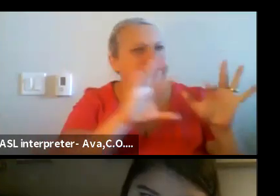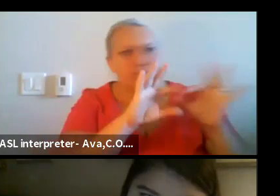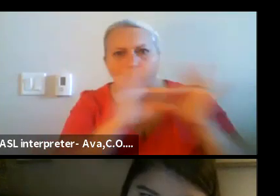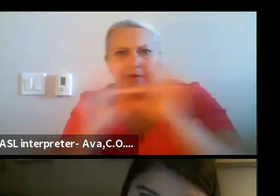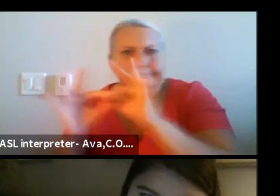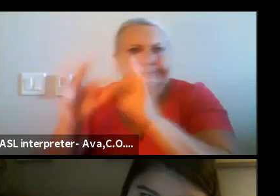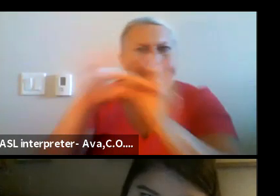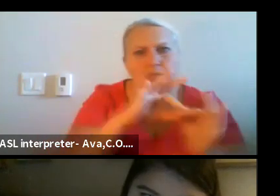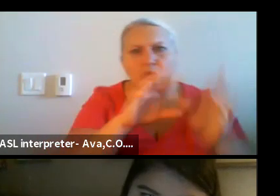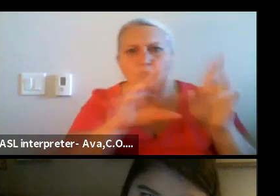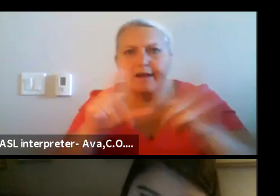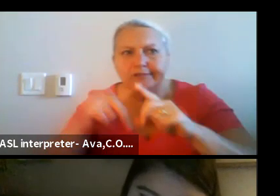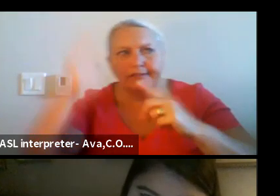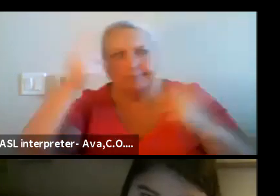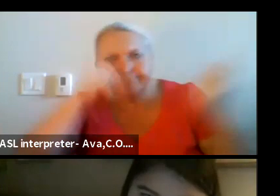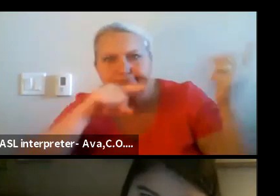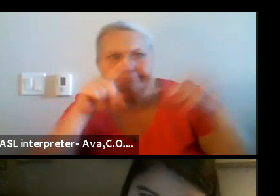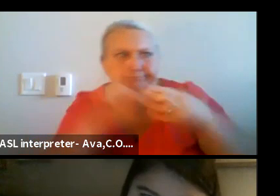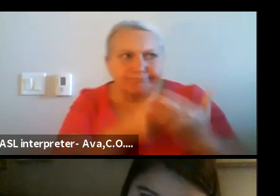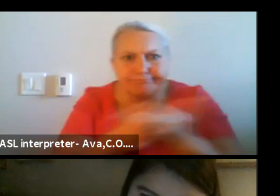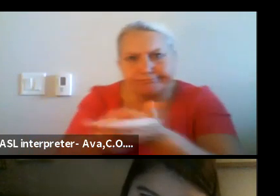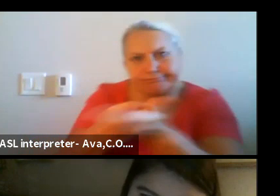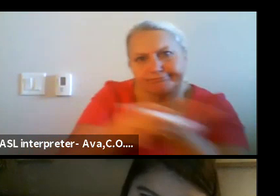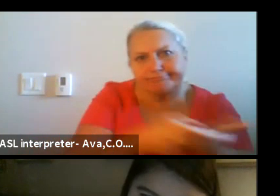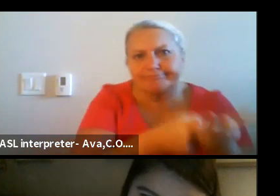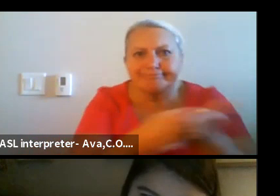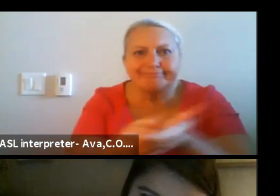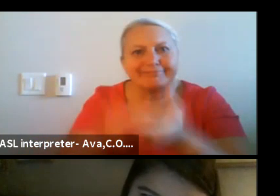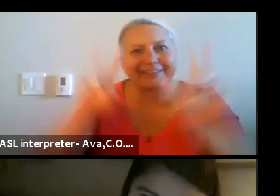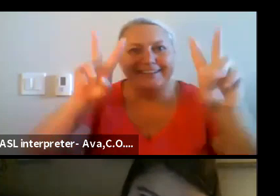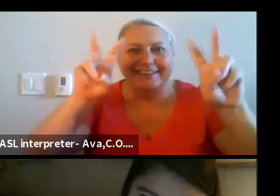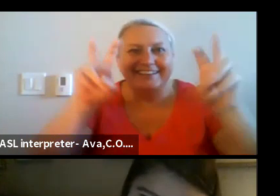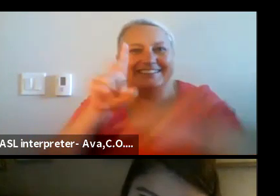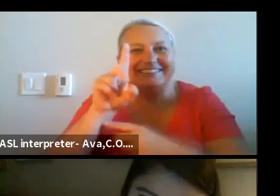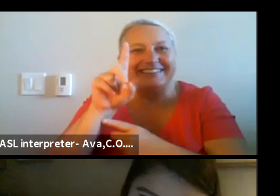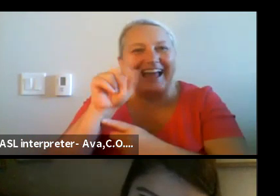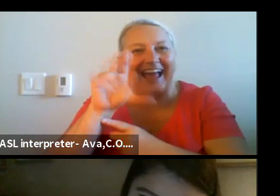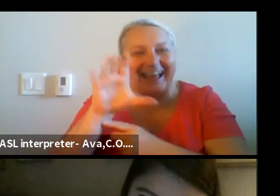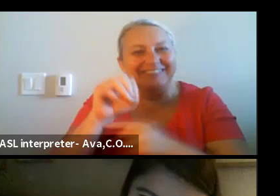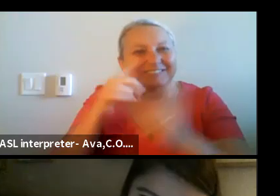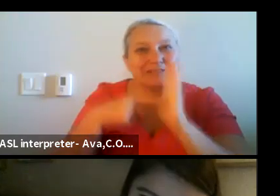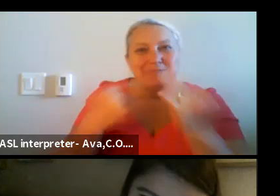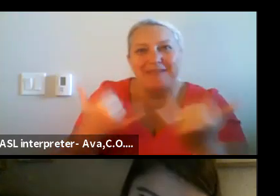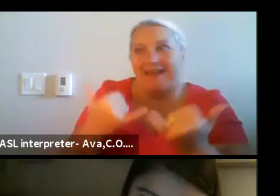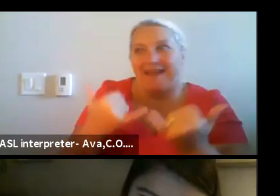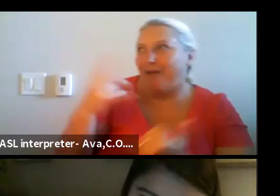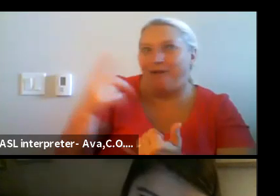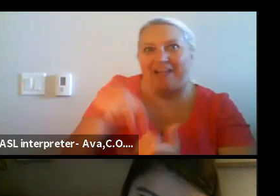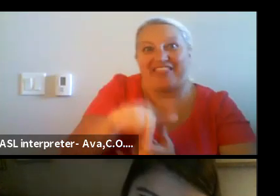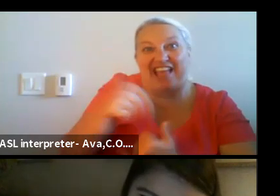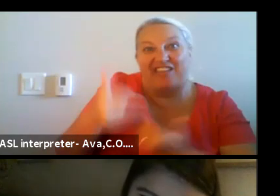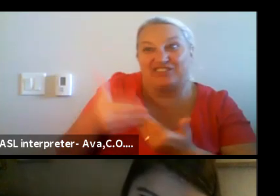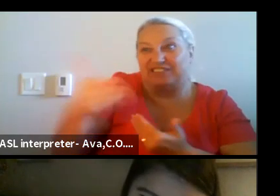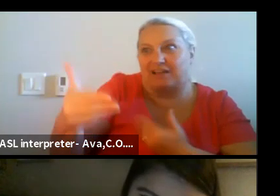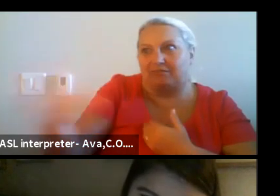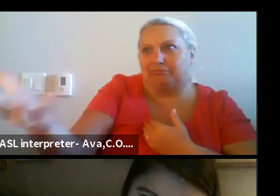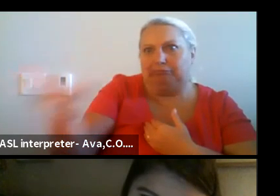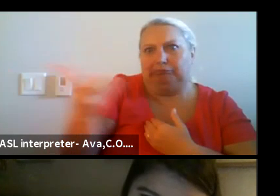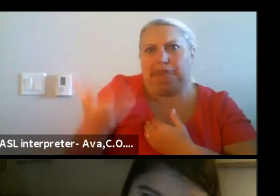ready to come out and meet the other side? And what is needed is